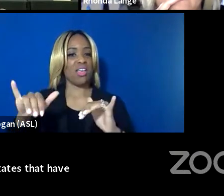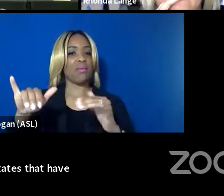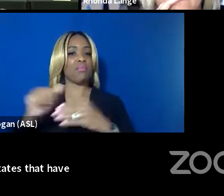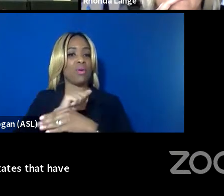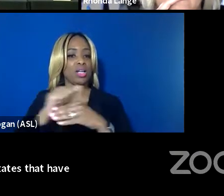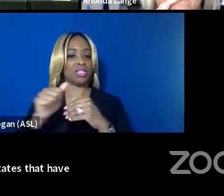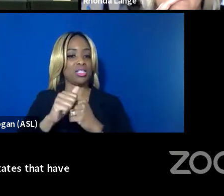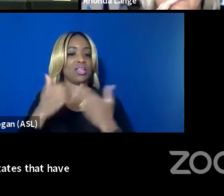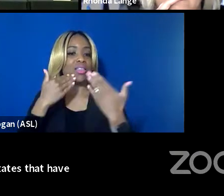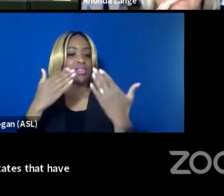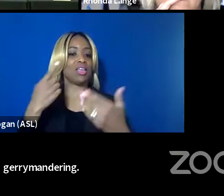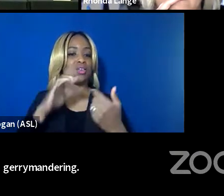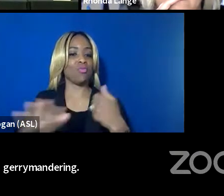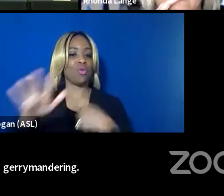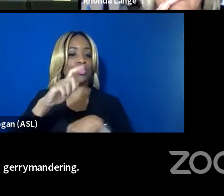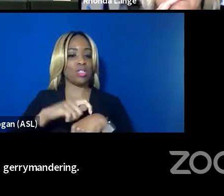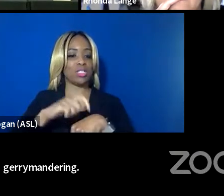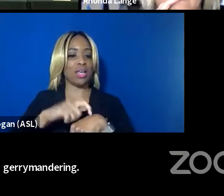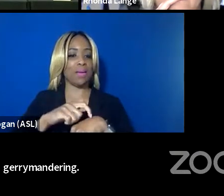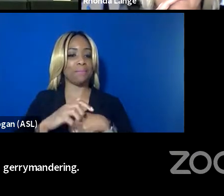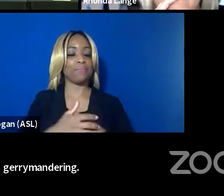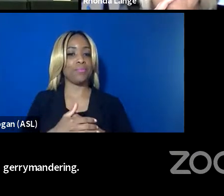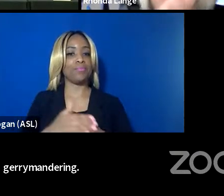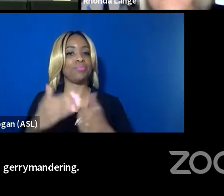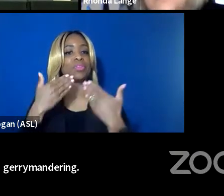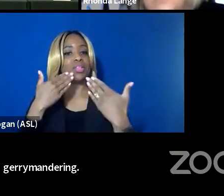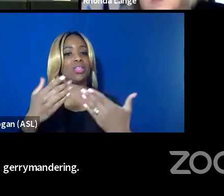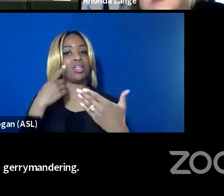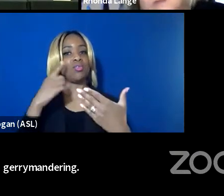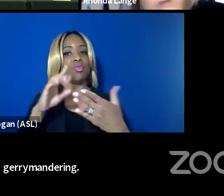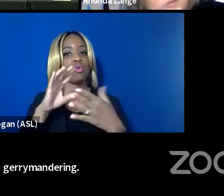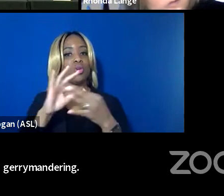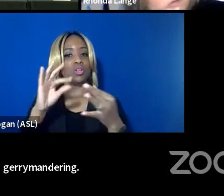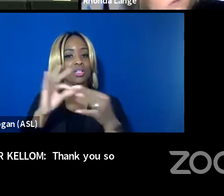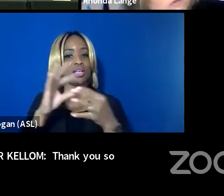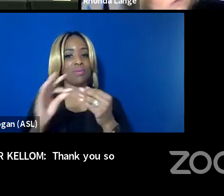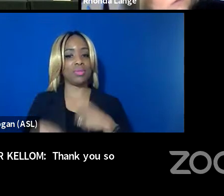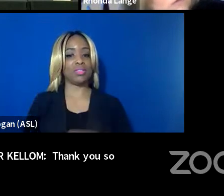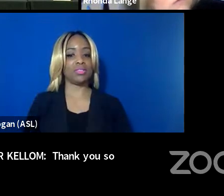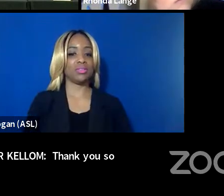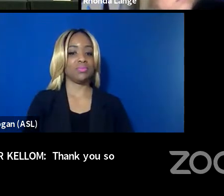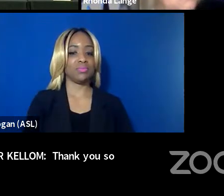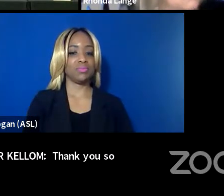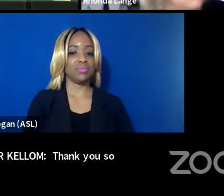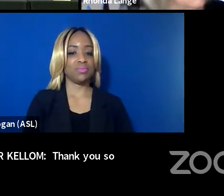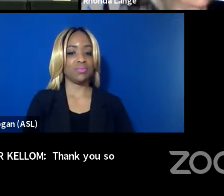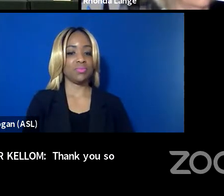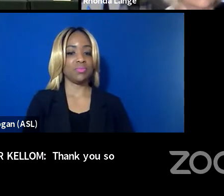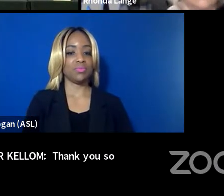you for your time. Thank you so much for sharing your perspective on prison gerrymandering.